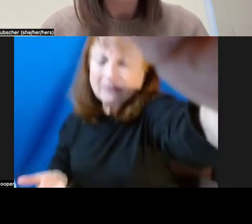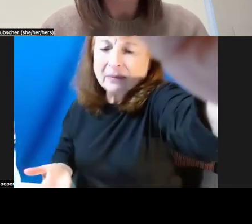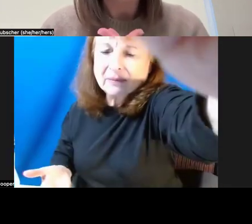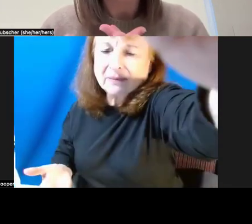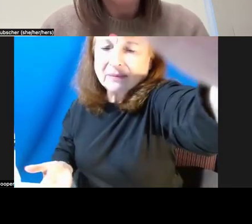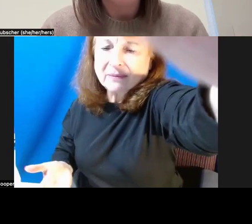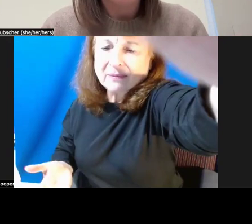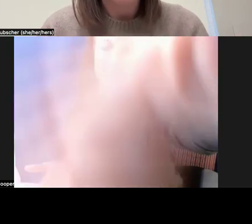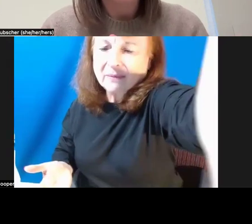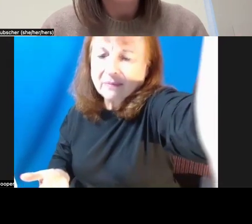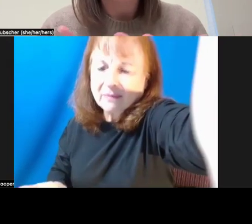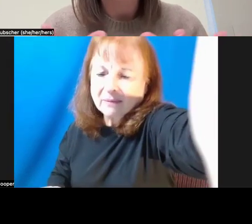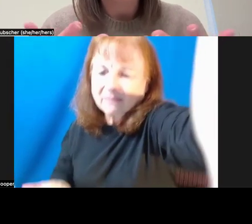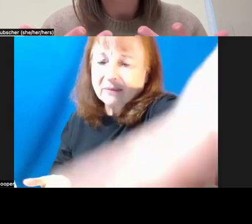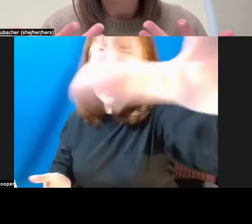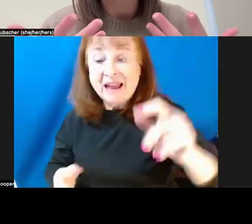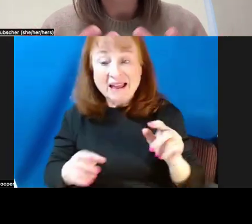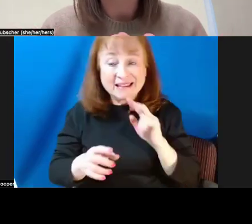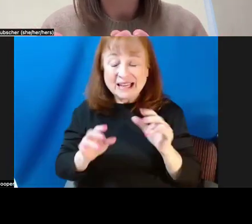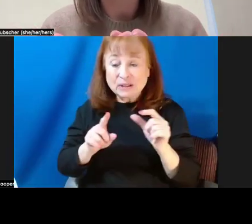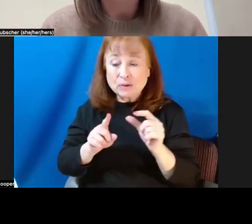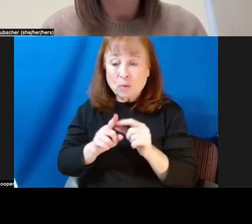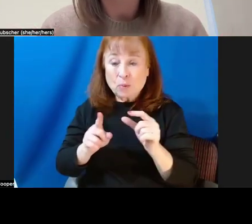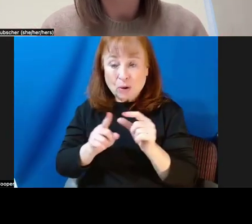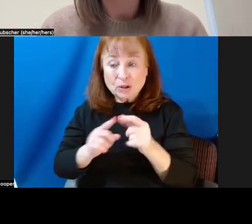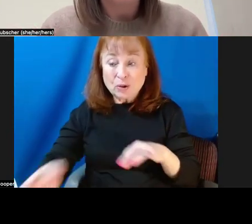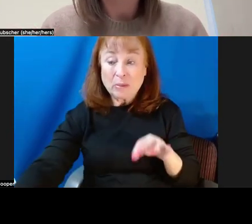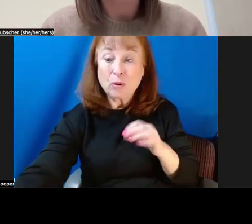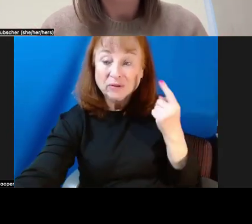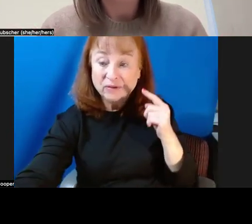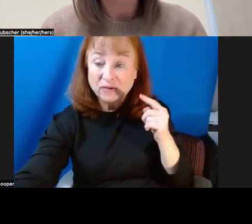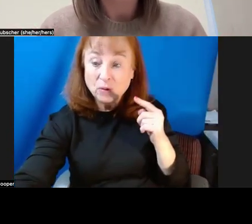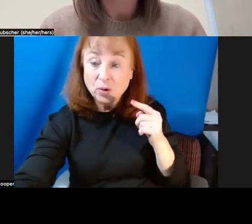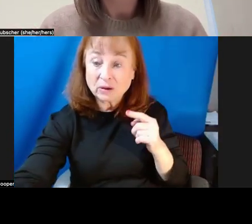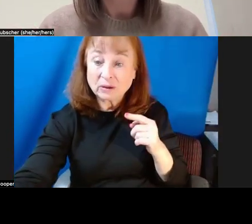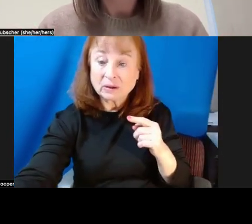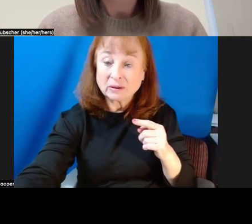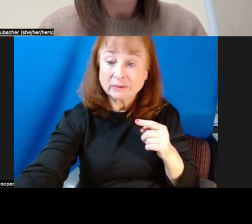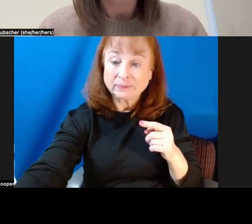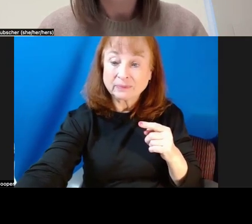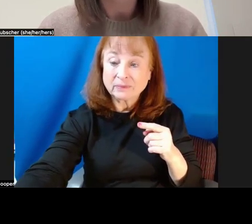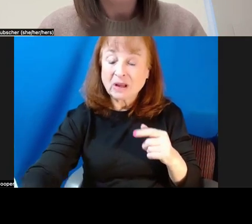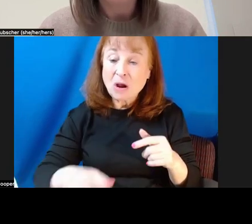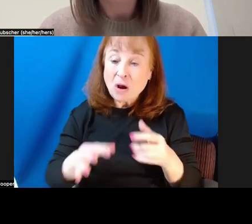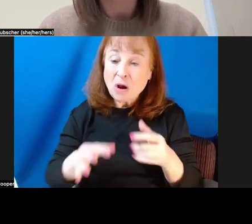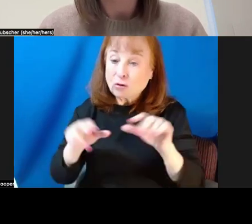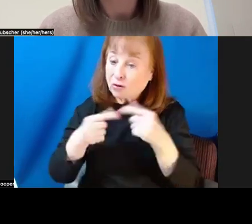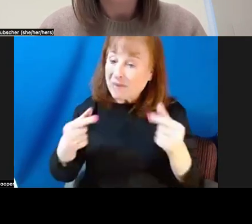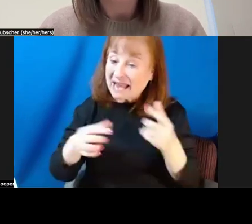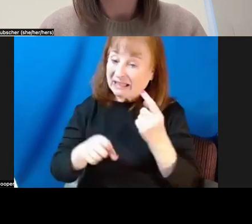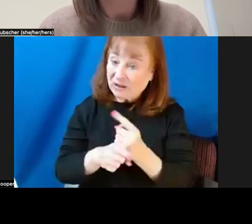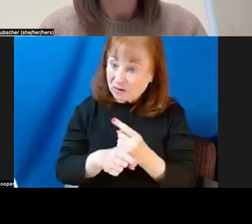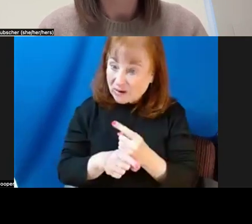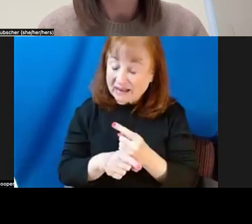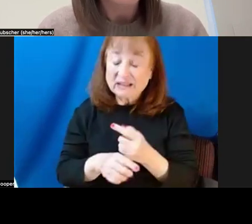are really important in terms of making grammatically correct sentences. Conjunctions, articles,